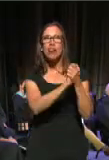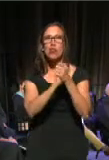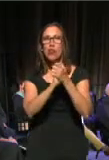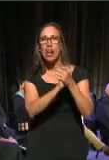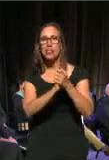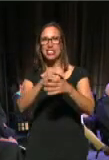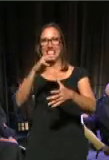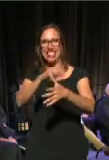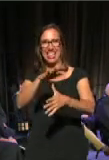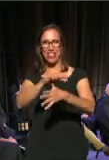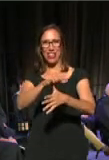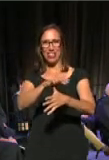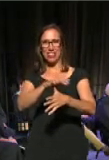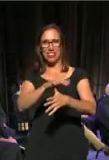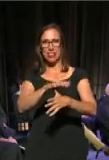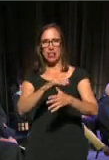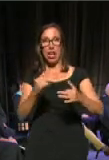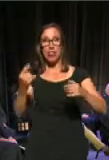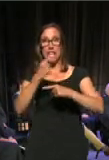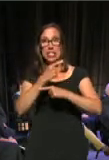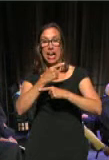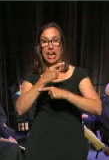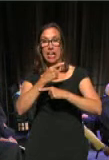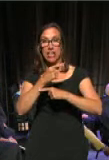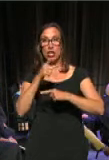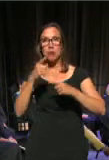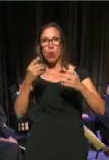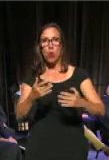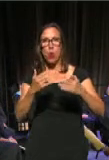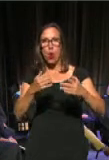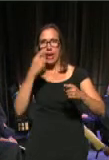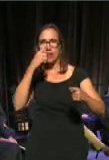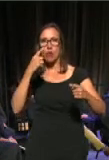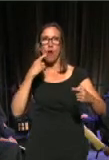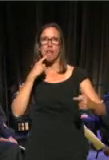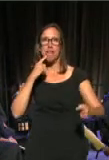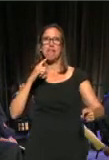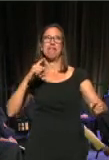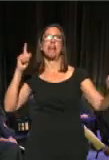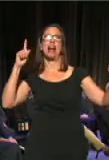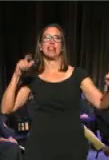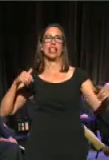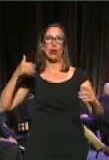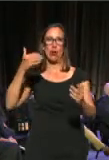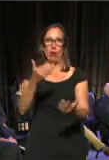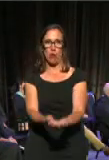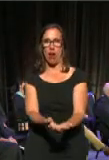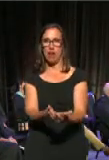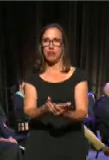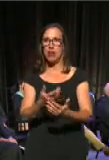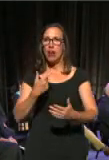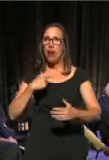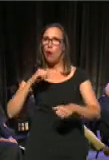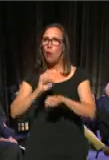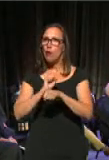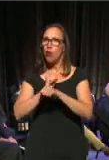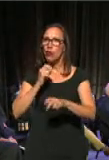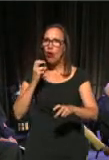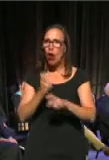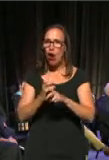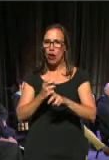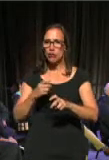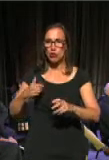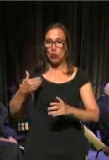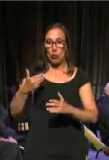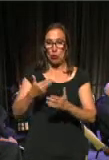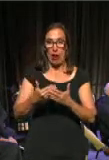Congratulations, seniors! The day we have all awaited for has finally arrived. We all worked so hard to get to this